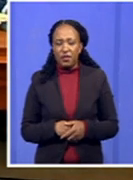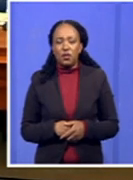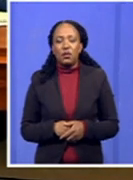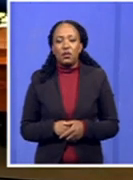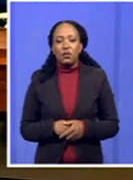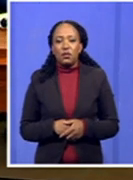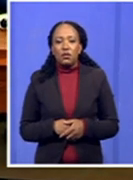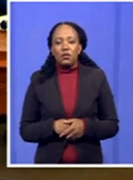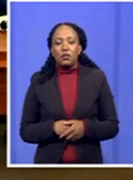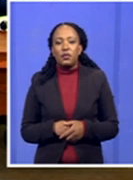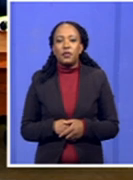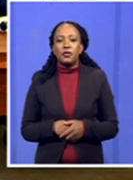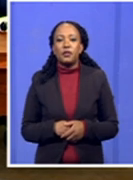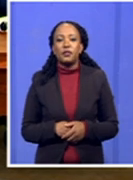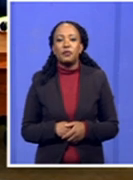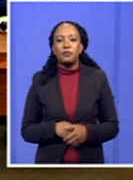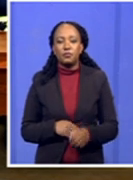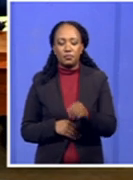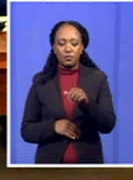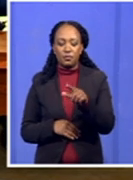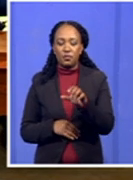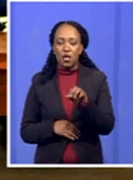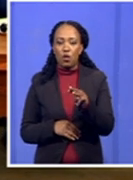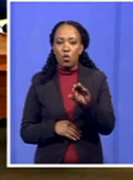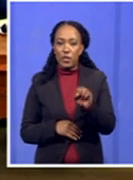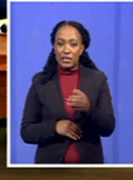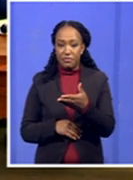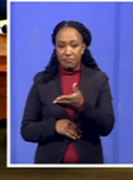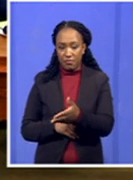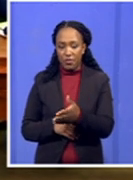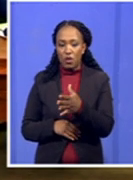colleague Chriselda Lewis is on the story with the Health Minister,